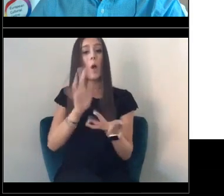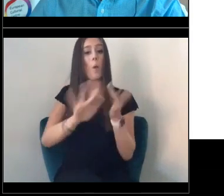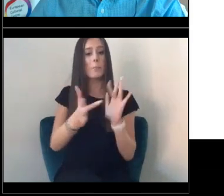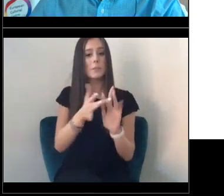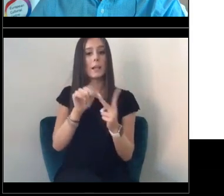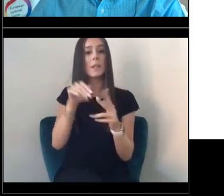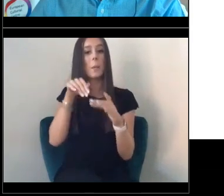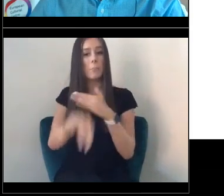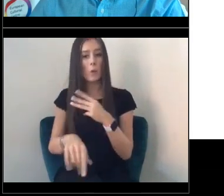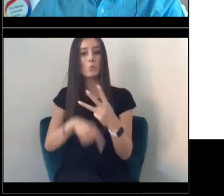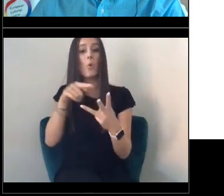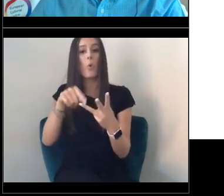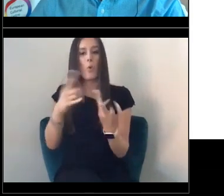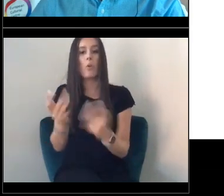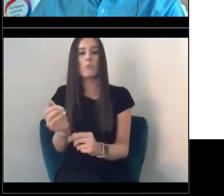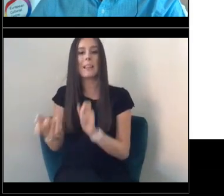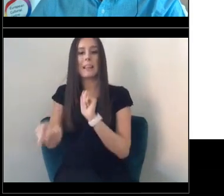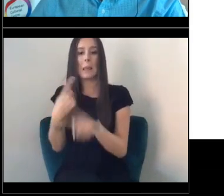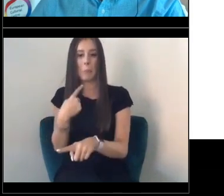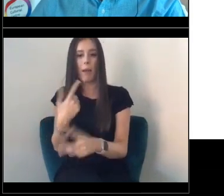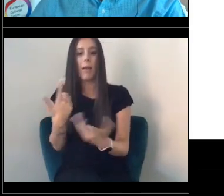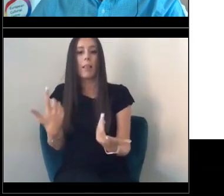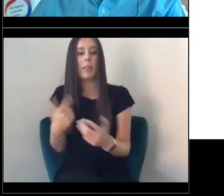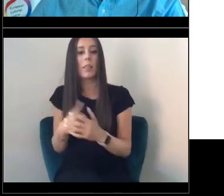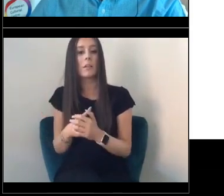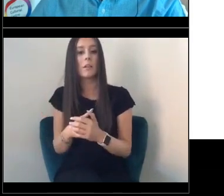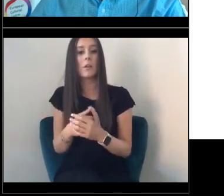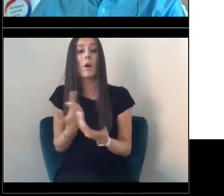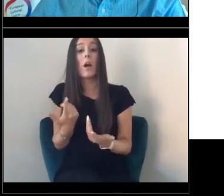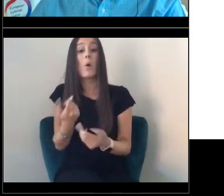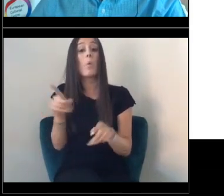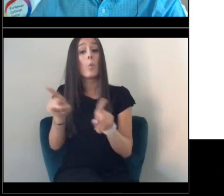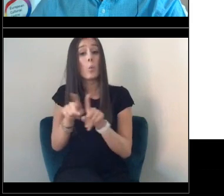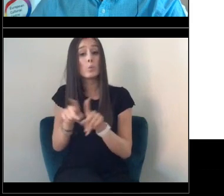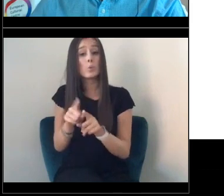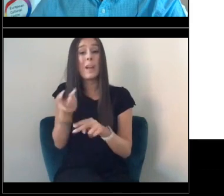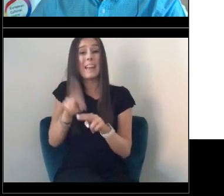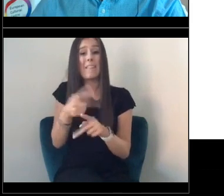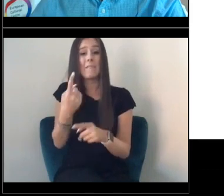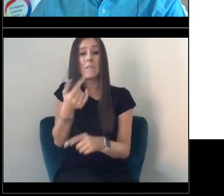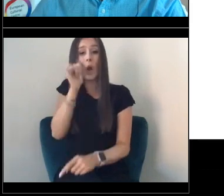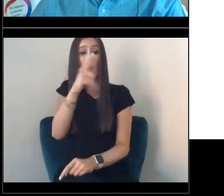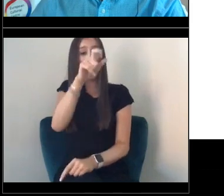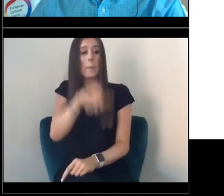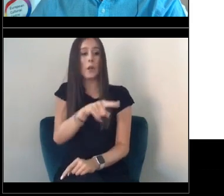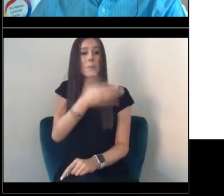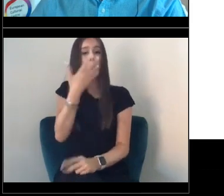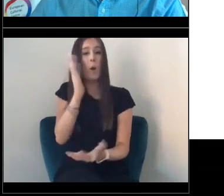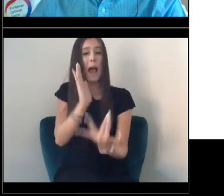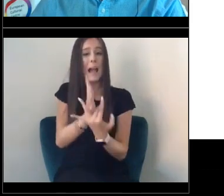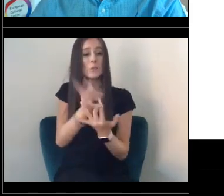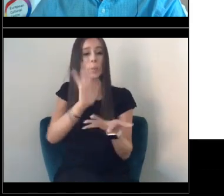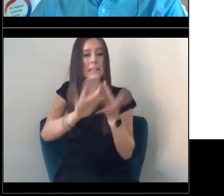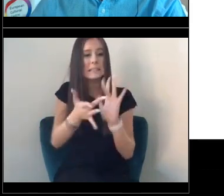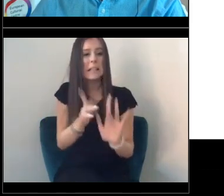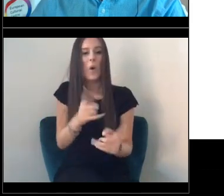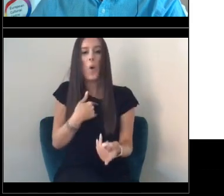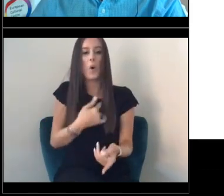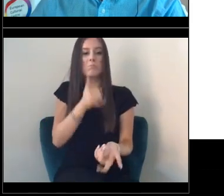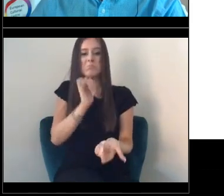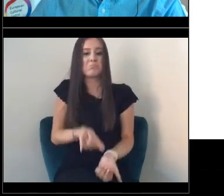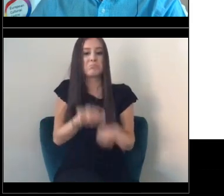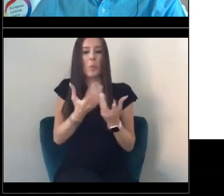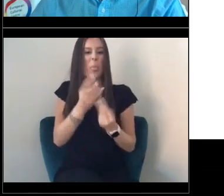post, or of course by email. And as a reminder, if you know anyone who doesn't have internet access or prefers not to use the